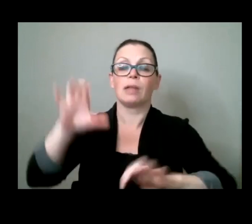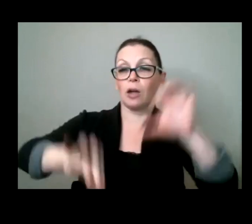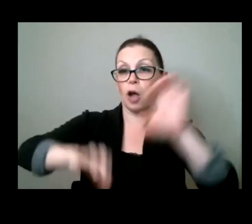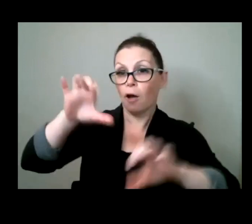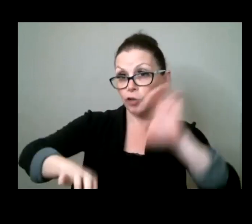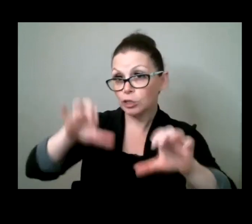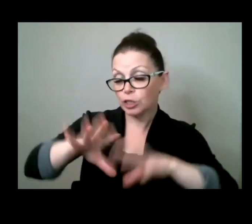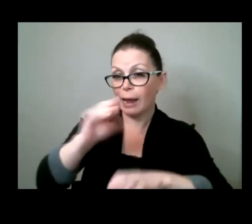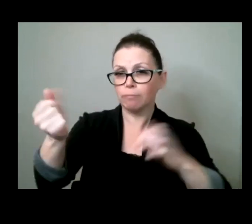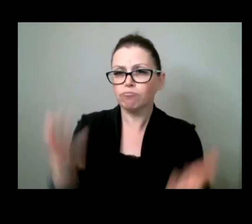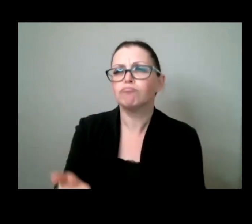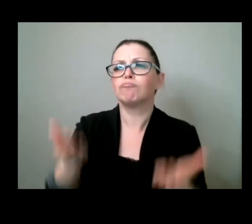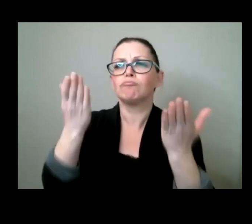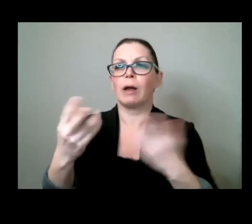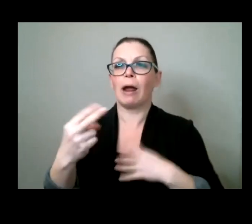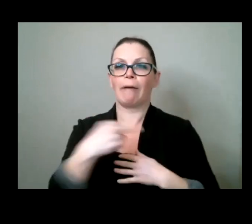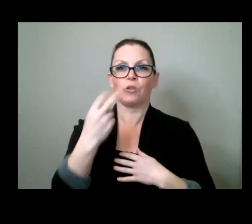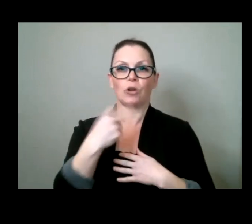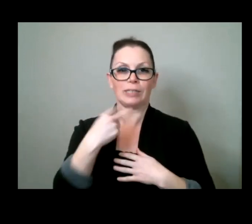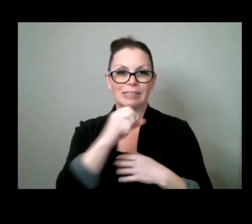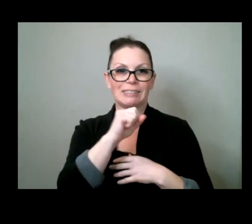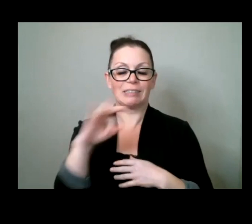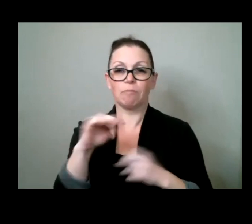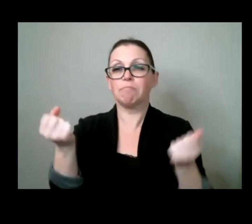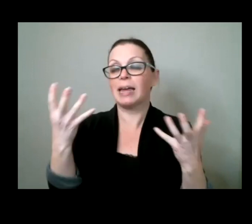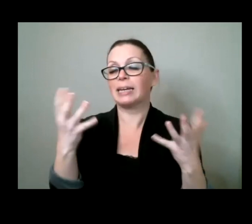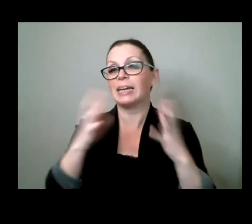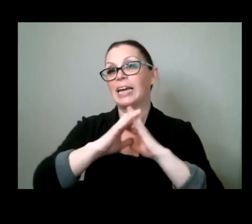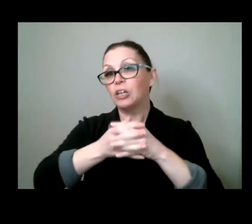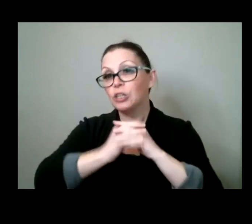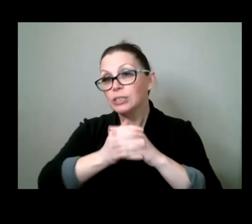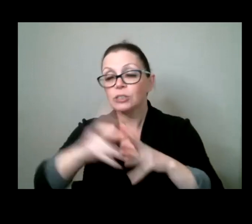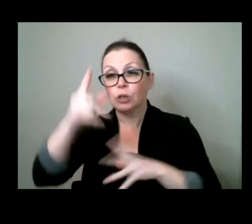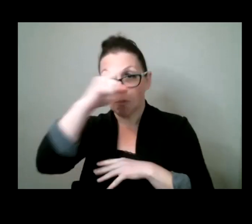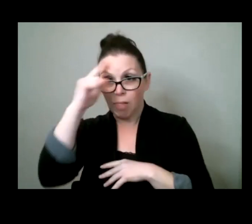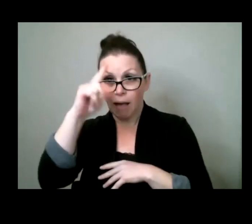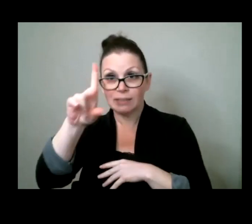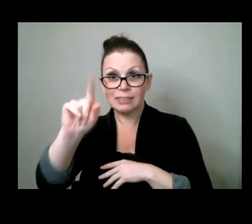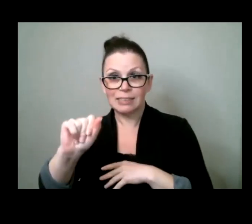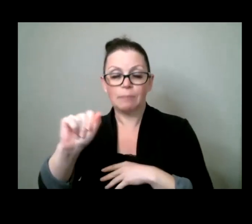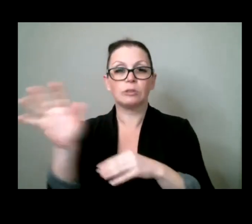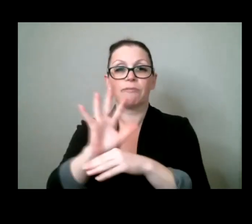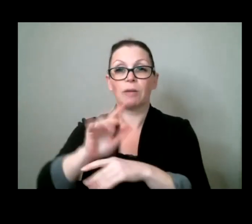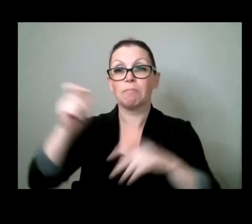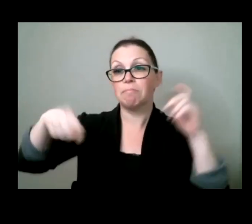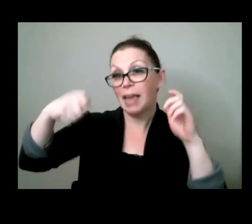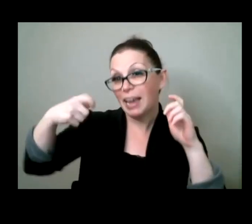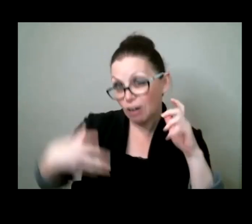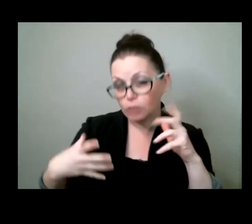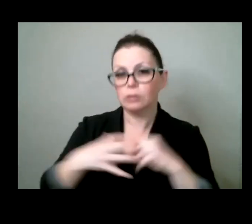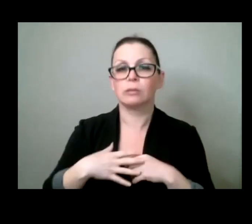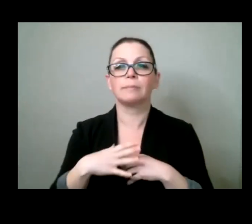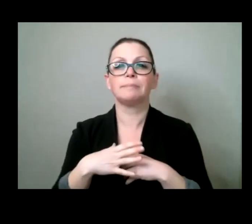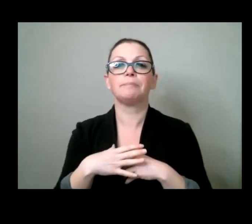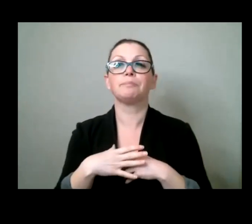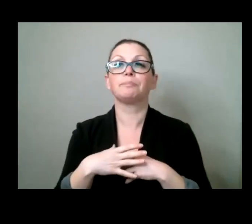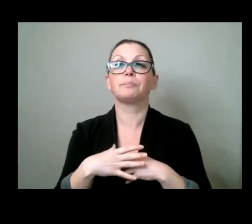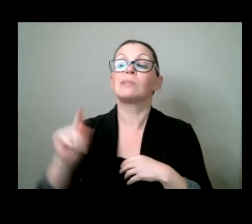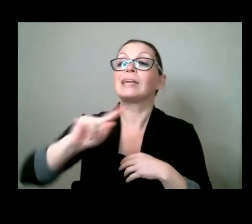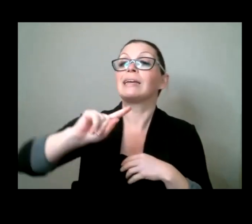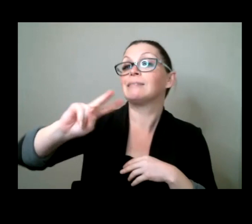disabled filmmakers of multiple intersectional identities. We'll be taking questions from you, the audience, during the second half of the